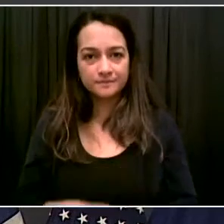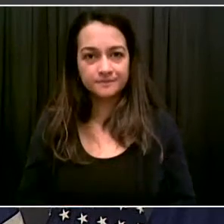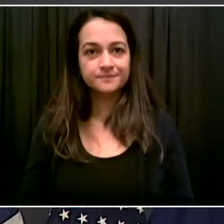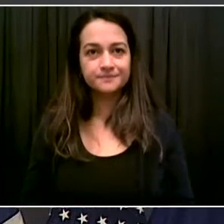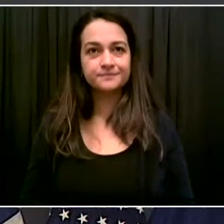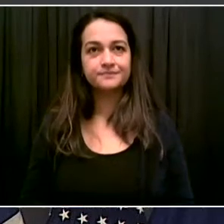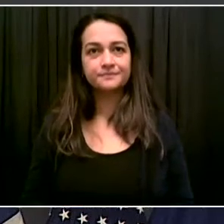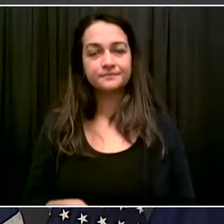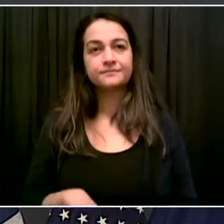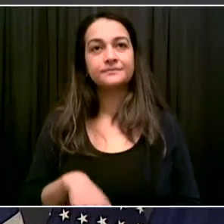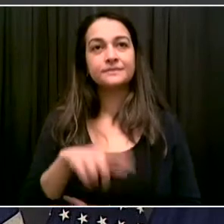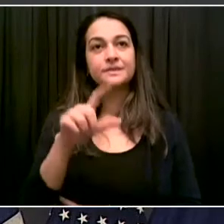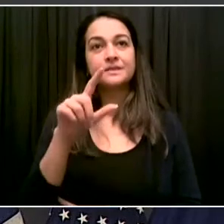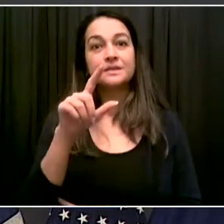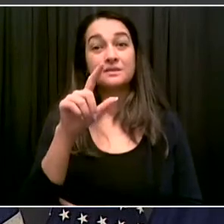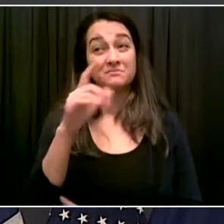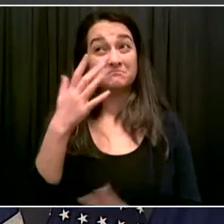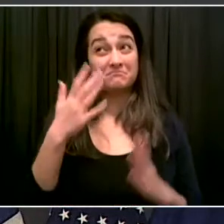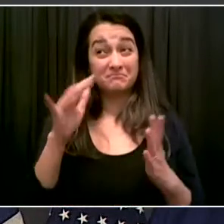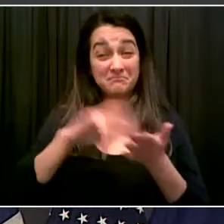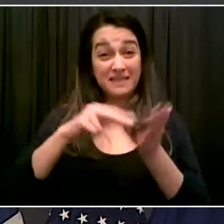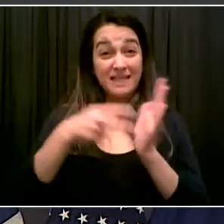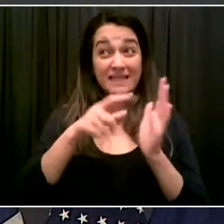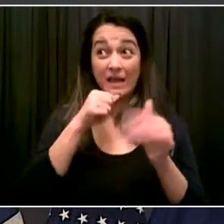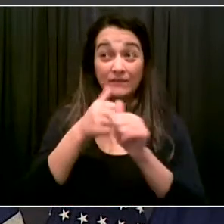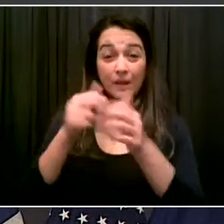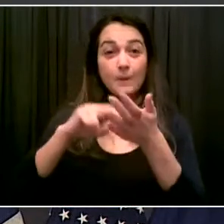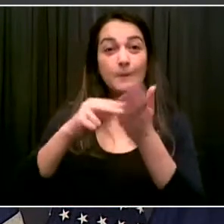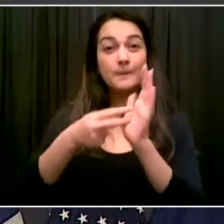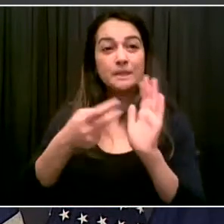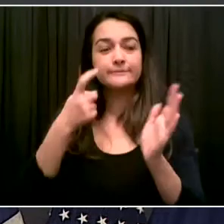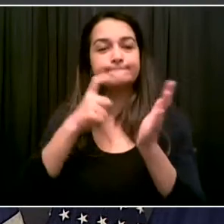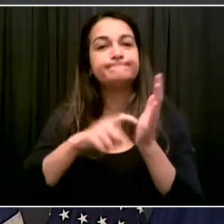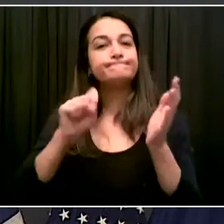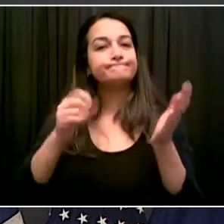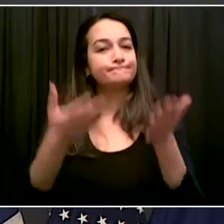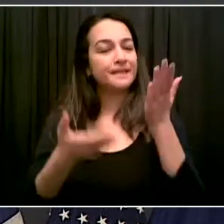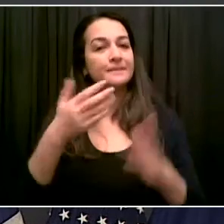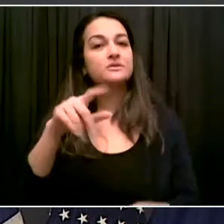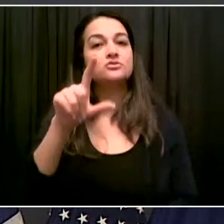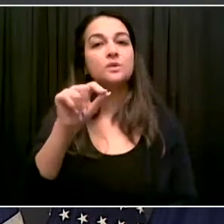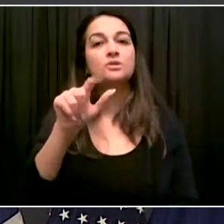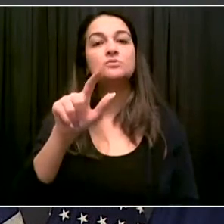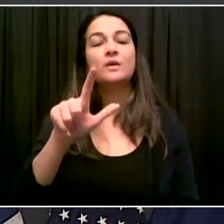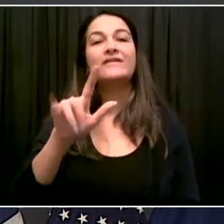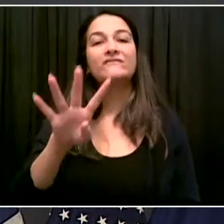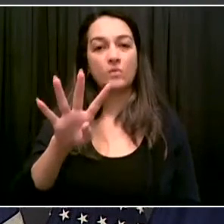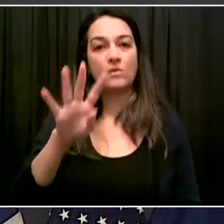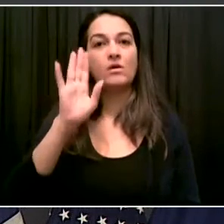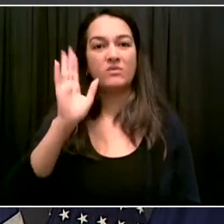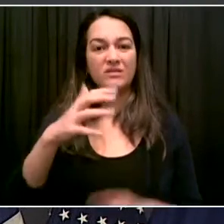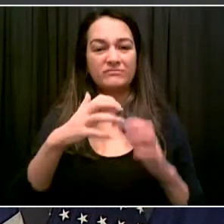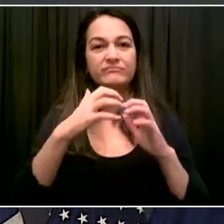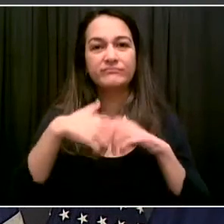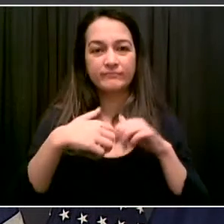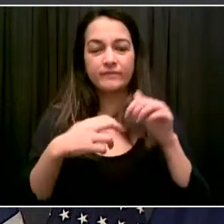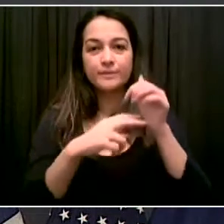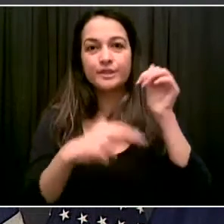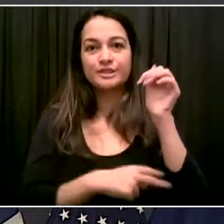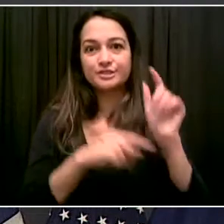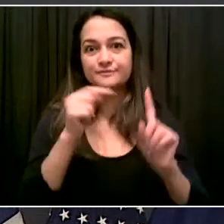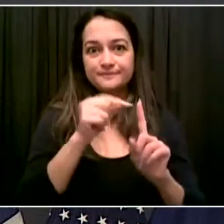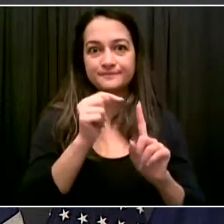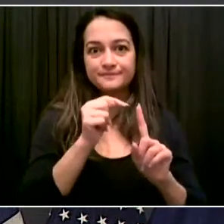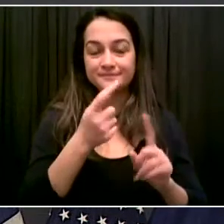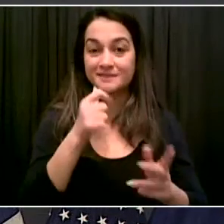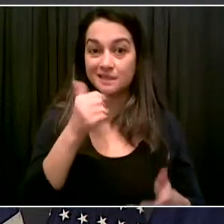immediate repairs. So are you concerned that the roadway could collapse here, and why are you pushing off those repairs? Yeah, Hank and Jimmy, let's